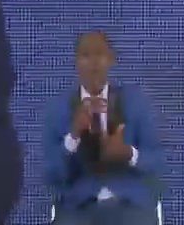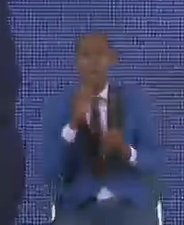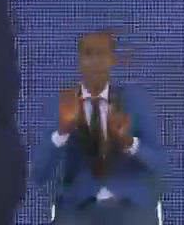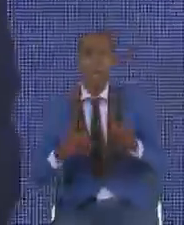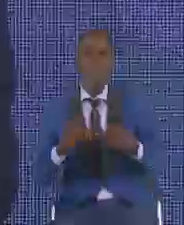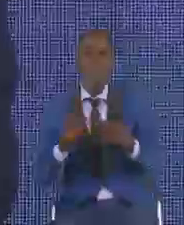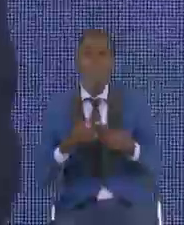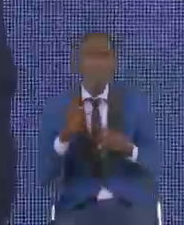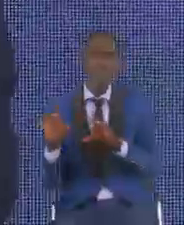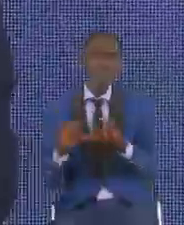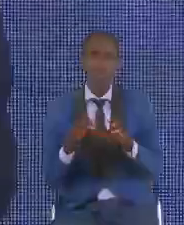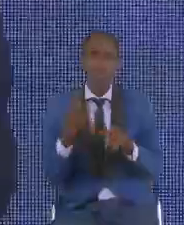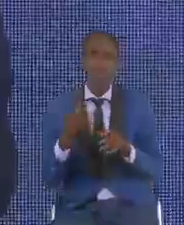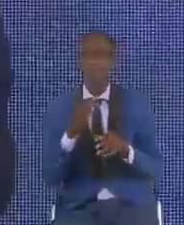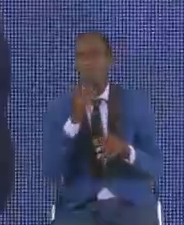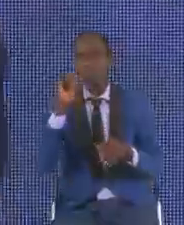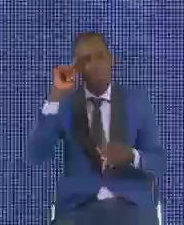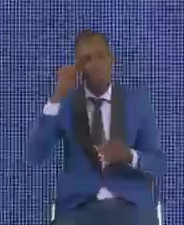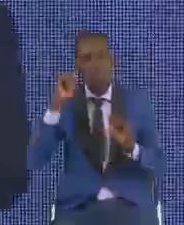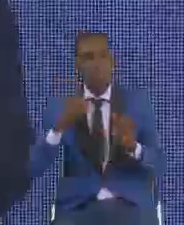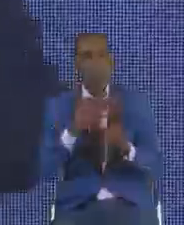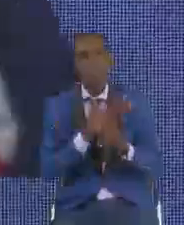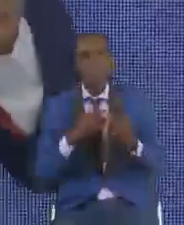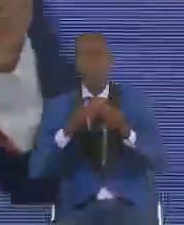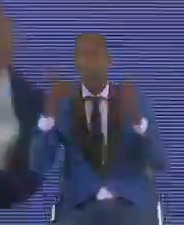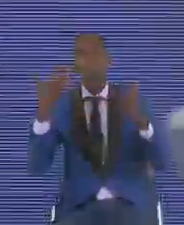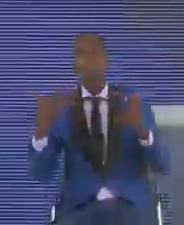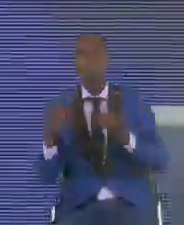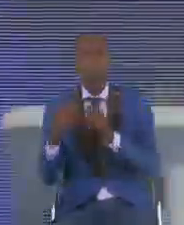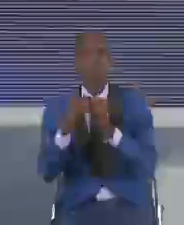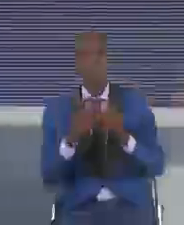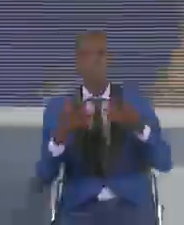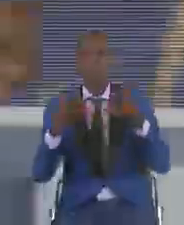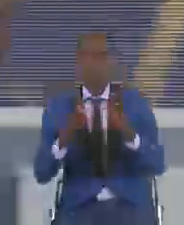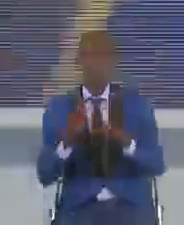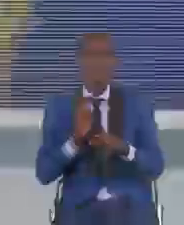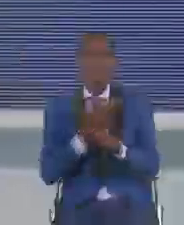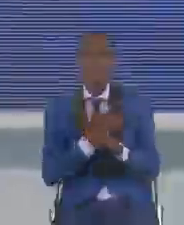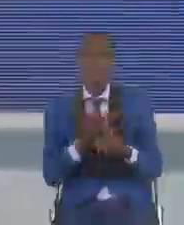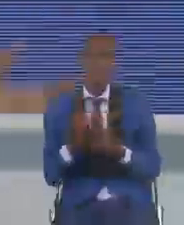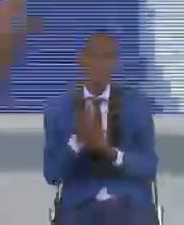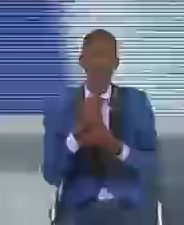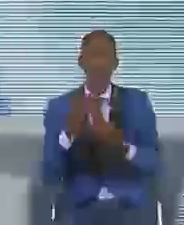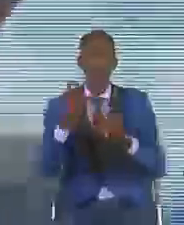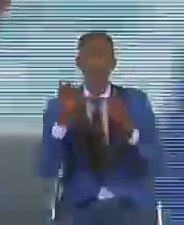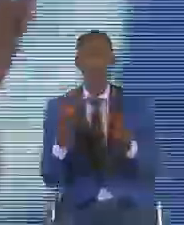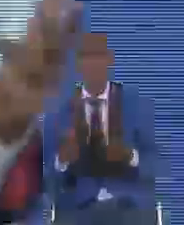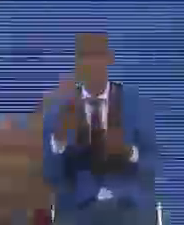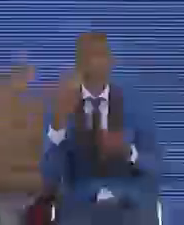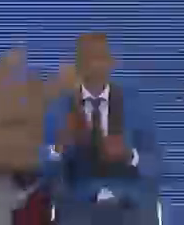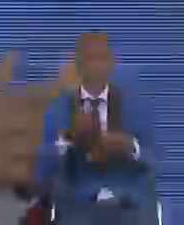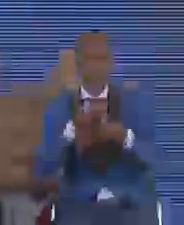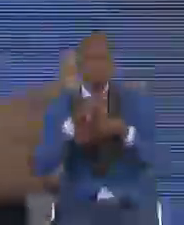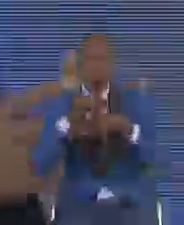the unthinkable and the incredible together. Let us hold fast the profession